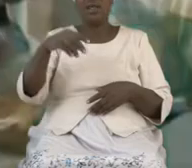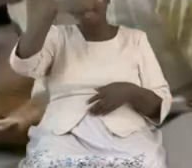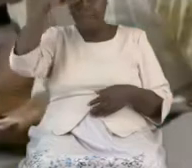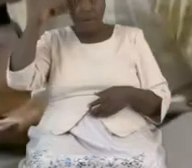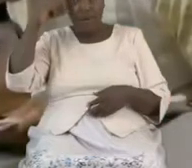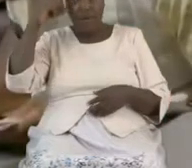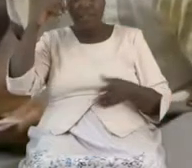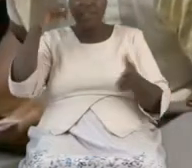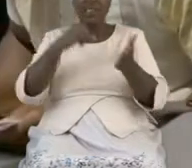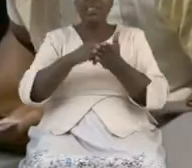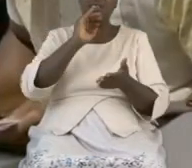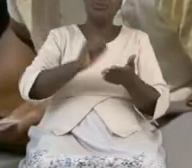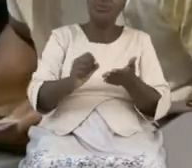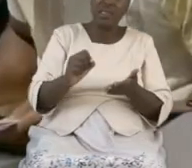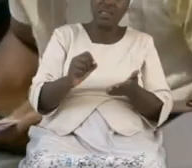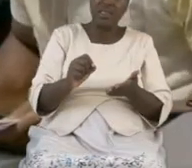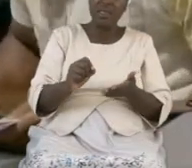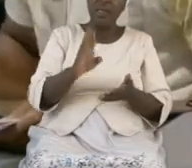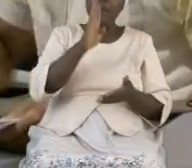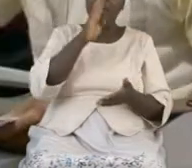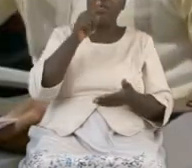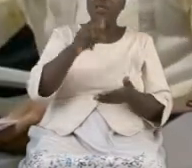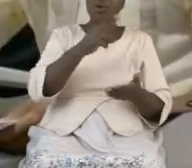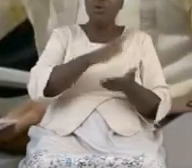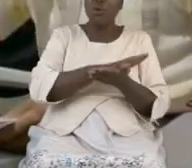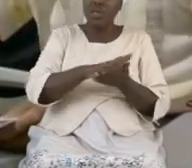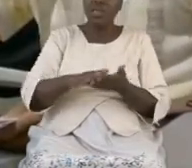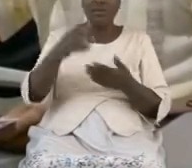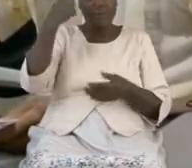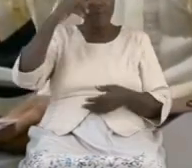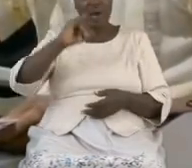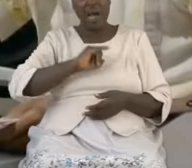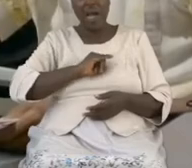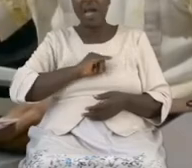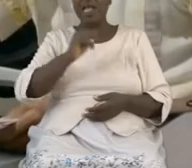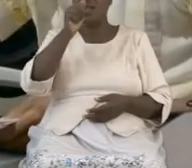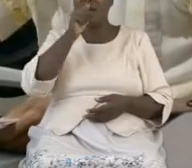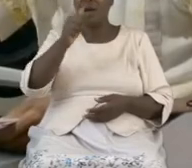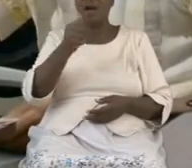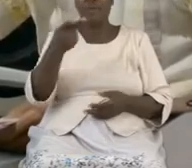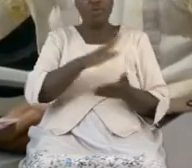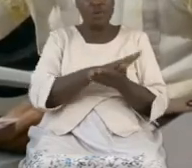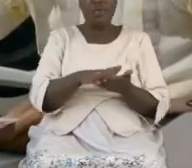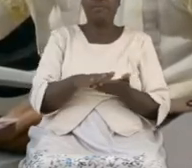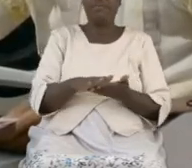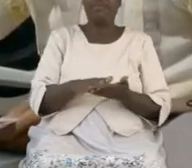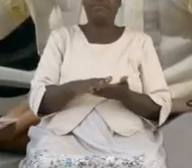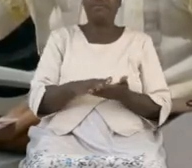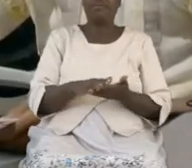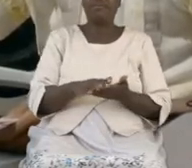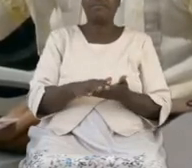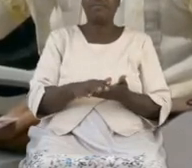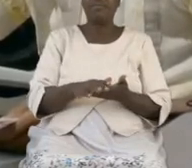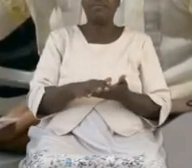written, be ye holy, for I am holy. As long as I'm